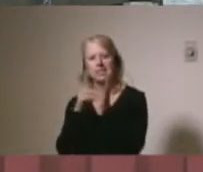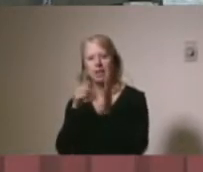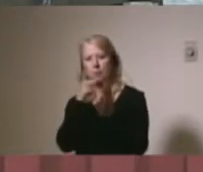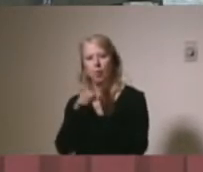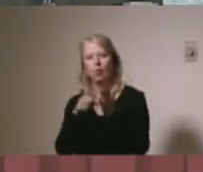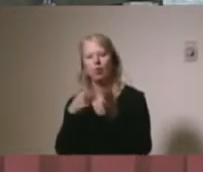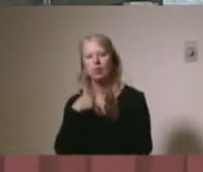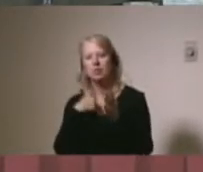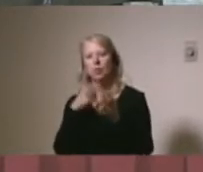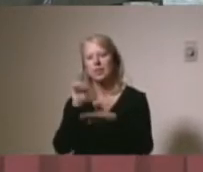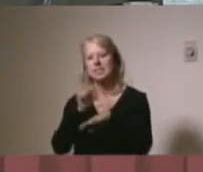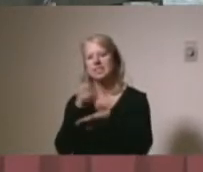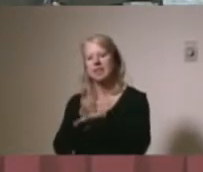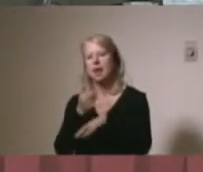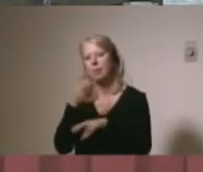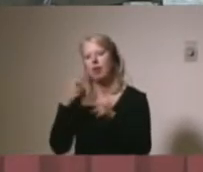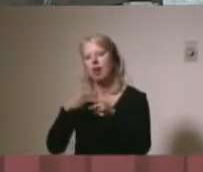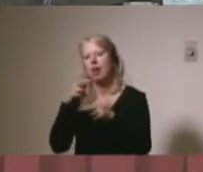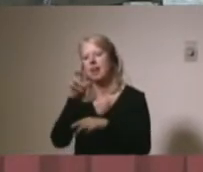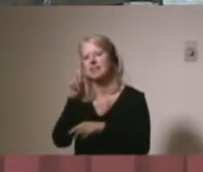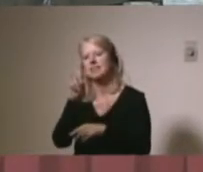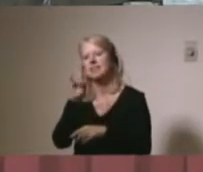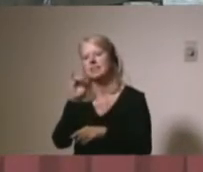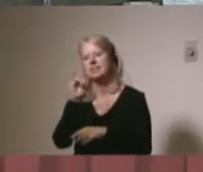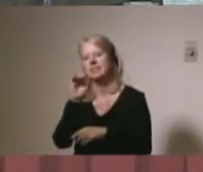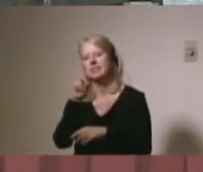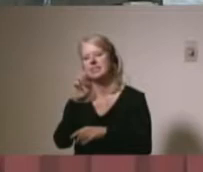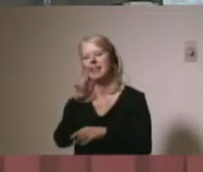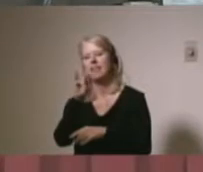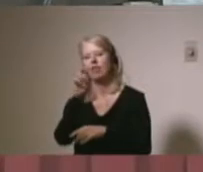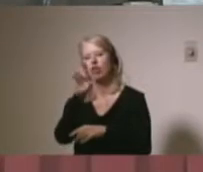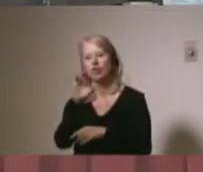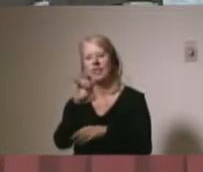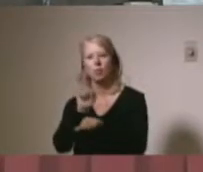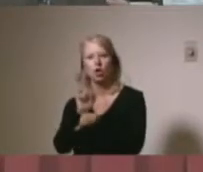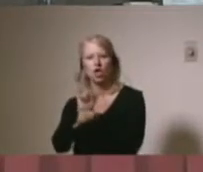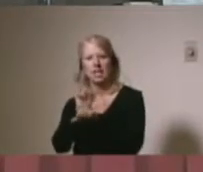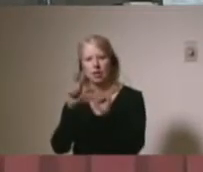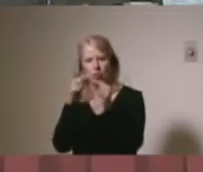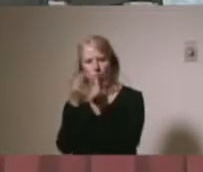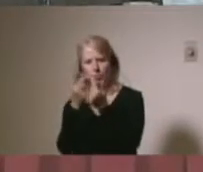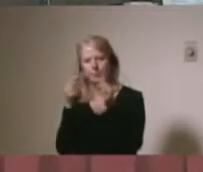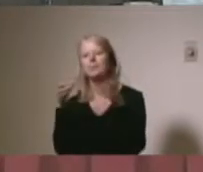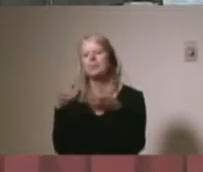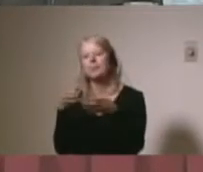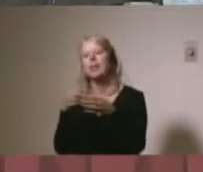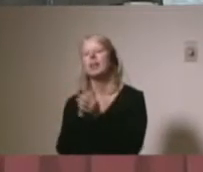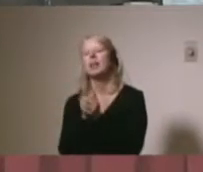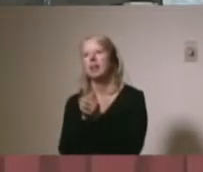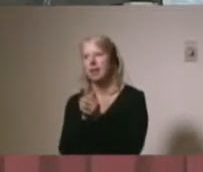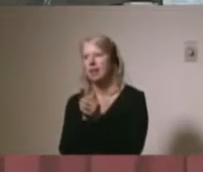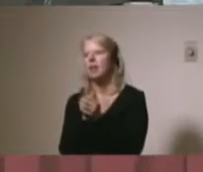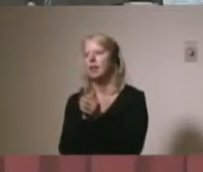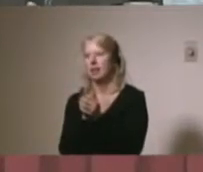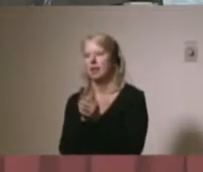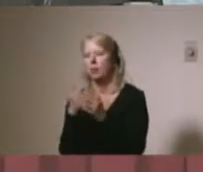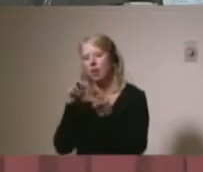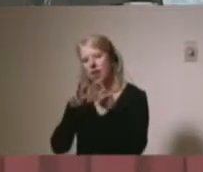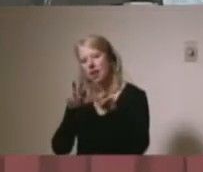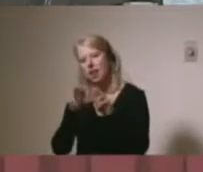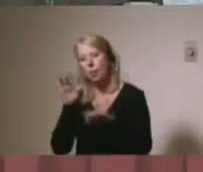the Delivery Working Group. And the Delivery Working Group is sitting down, looking at, because Post haven't